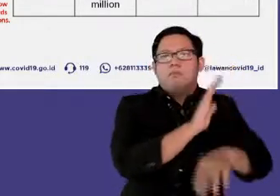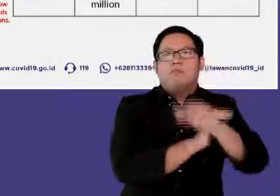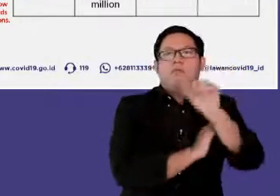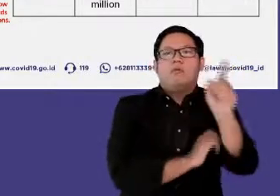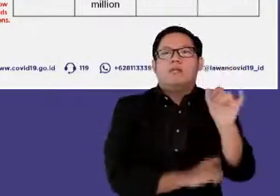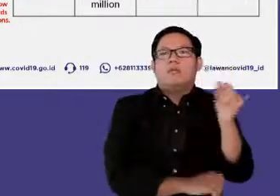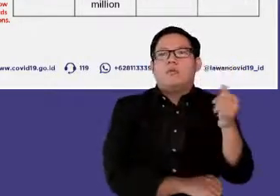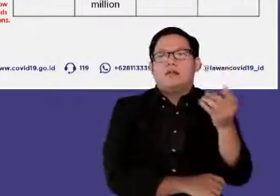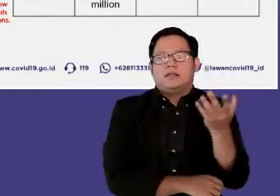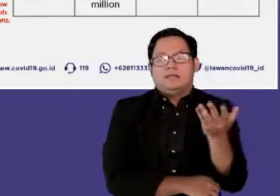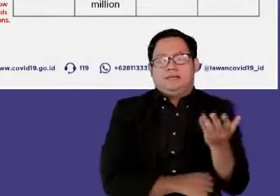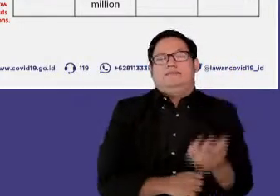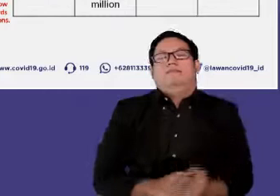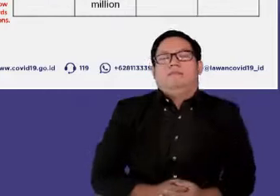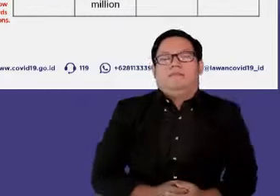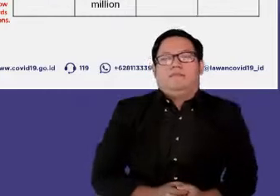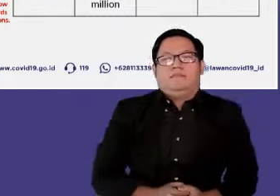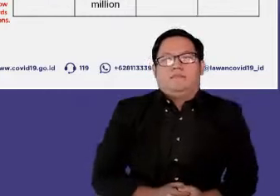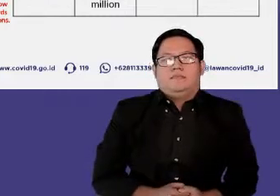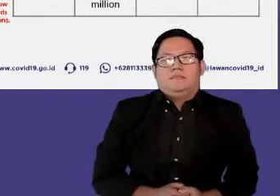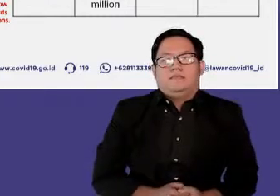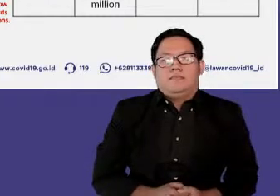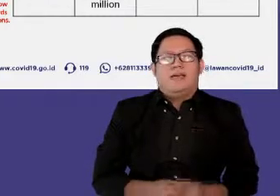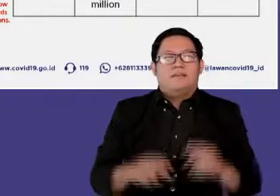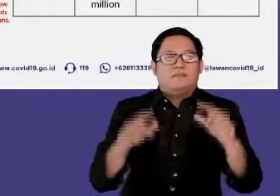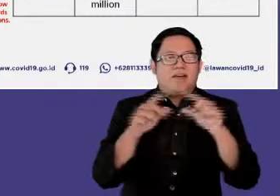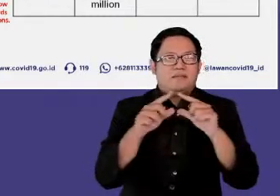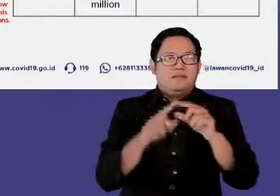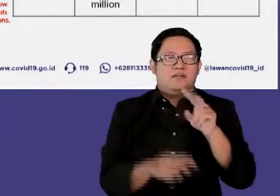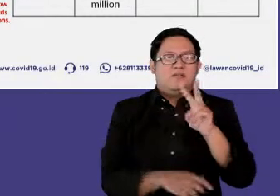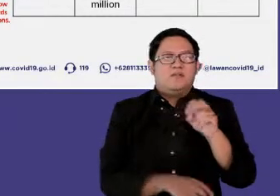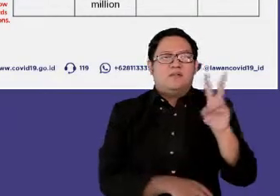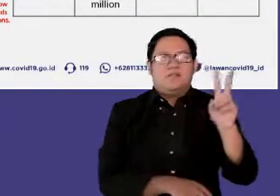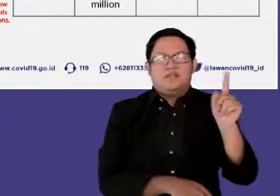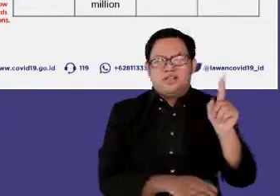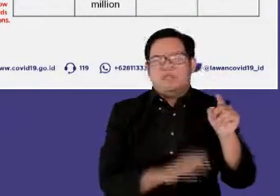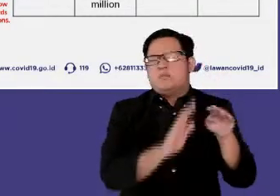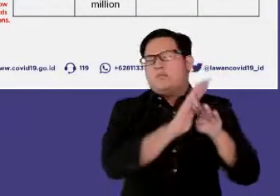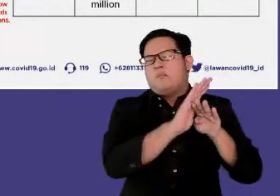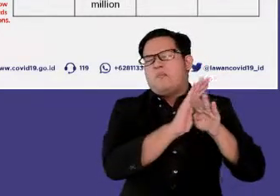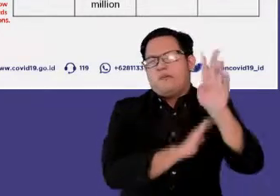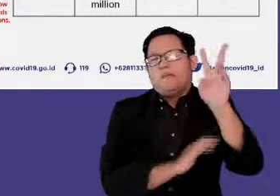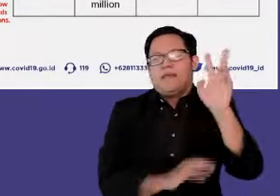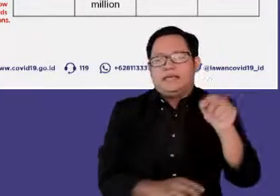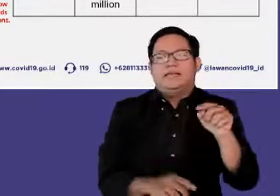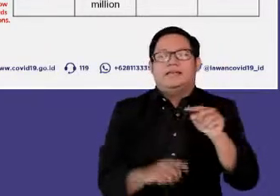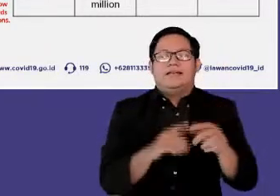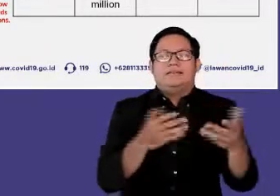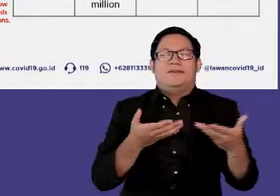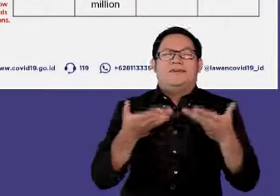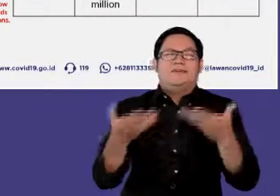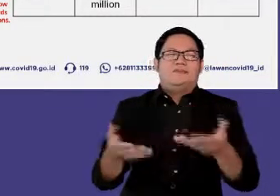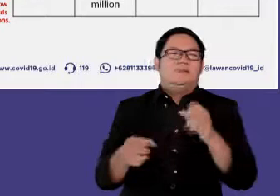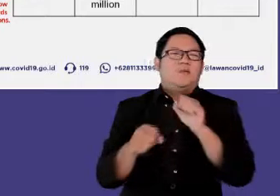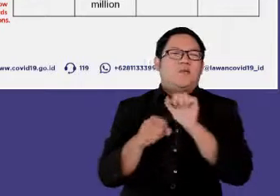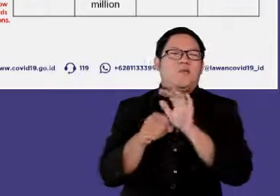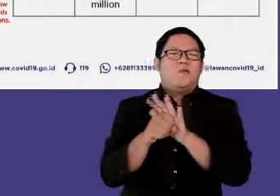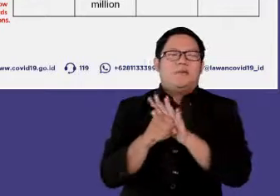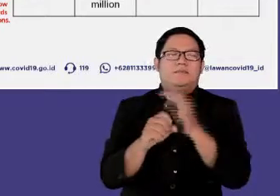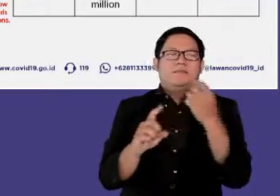Cases surged again in April 2021 and contributed to the highest number of cases in that